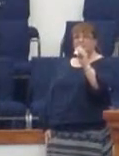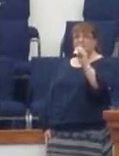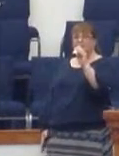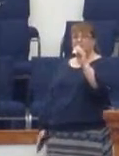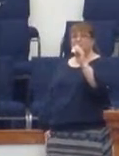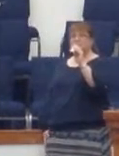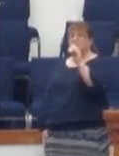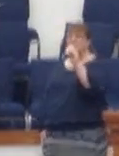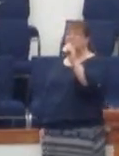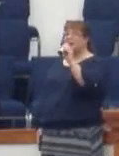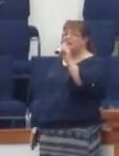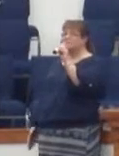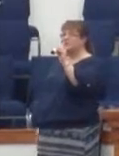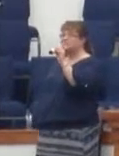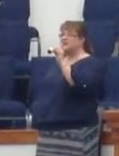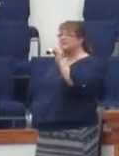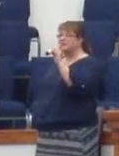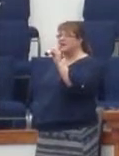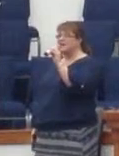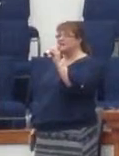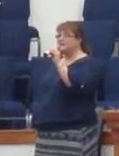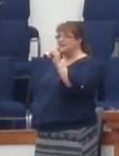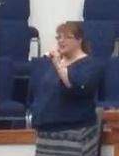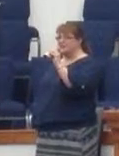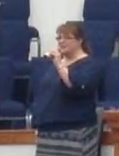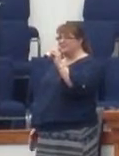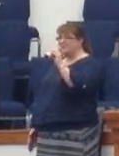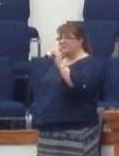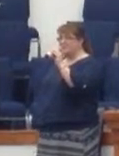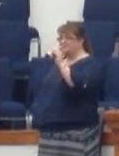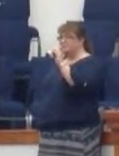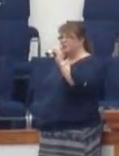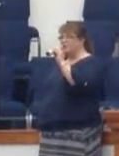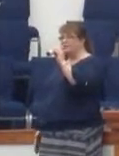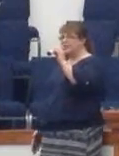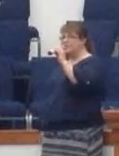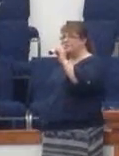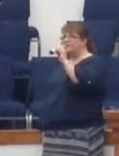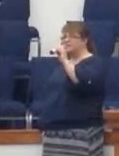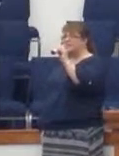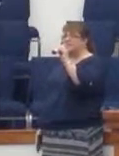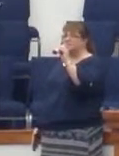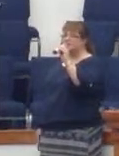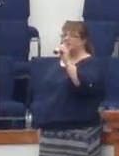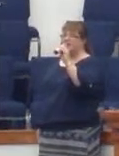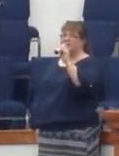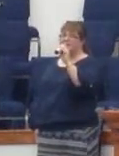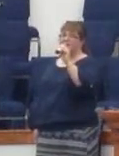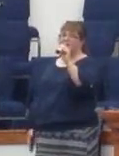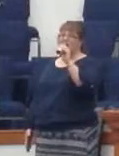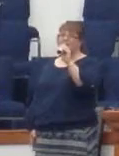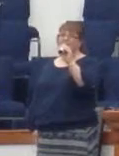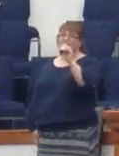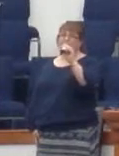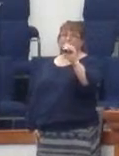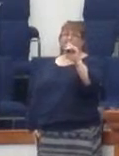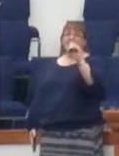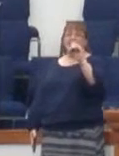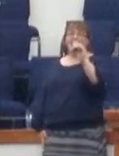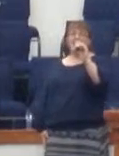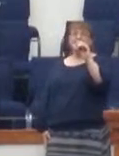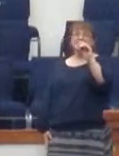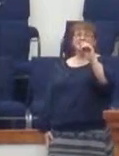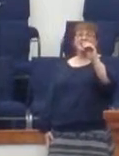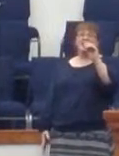from the one who's heard the mighty voice of God, a living testimony of his death-defying touch.